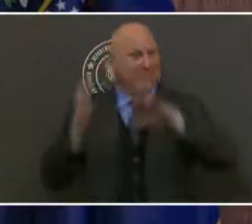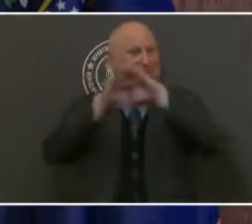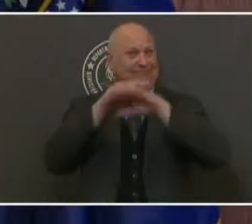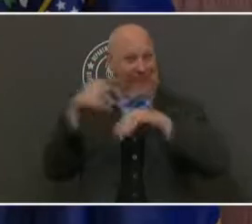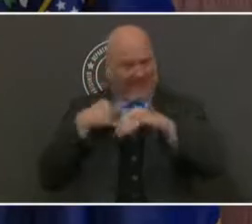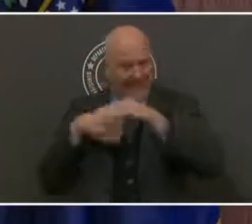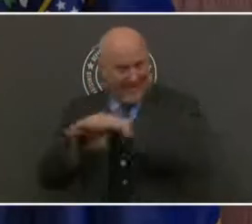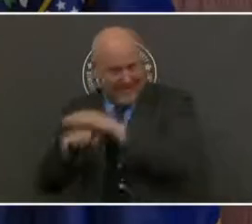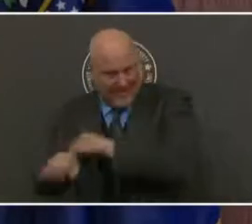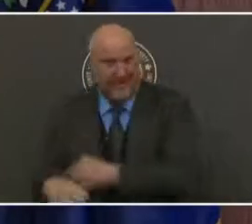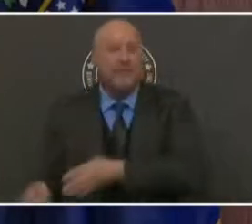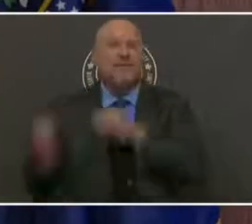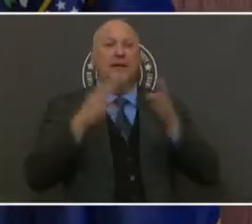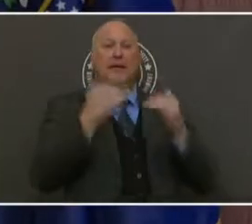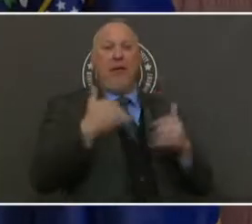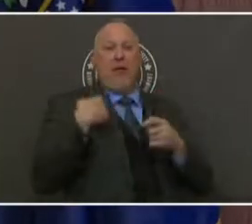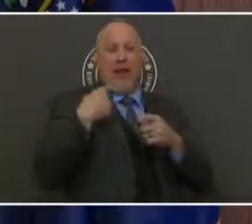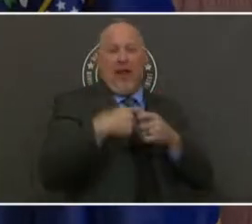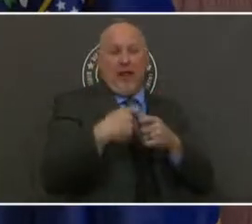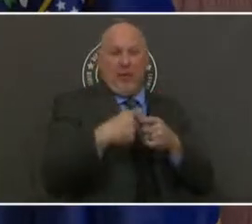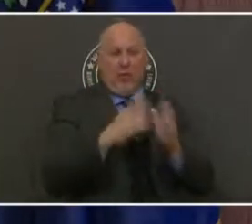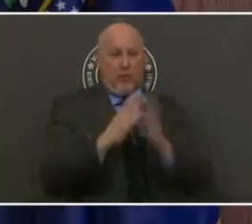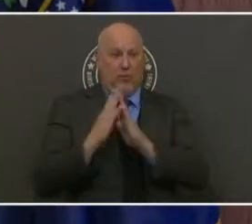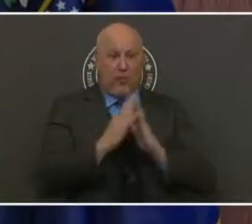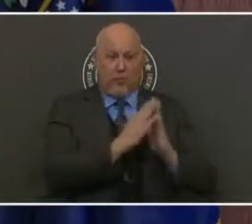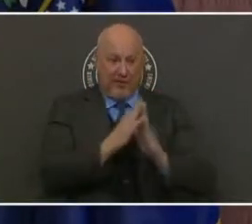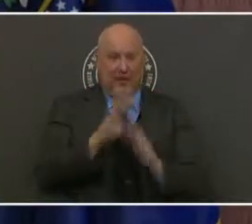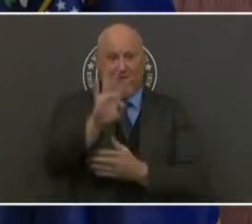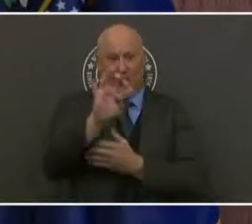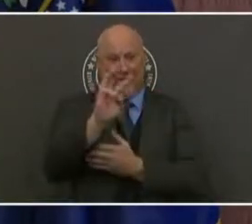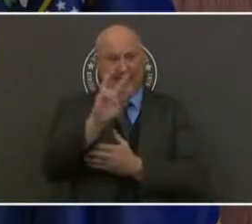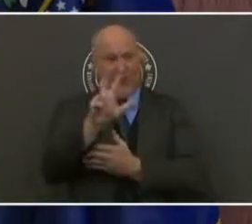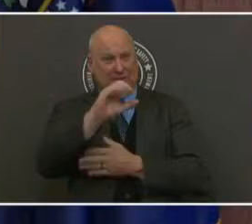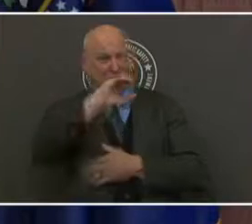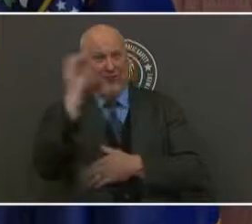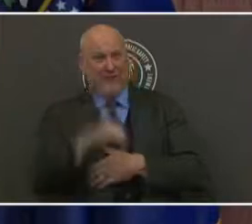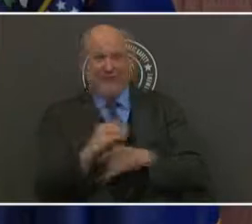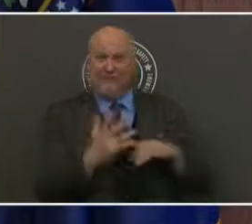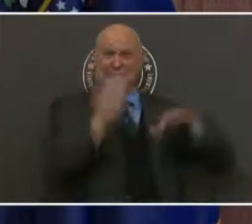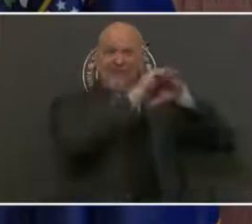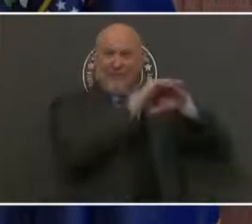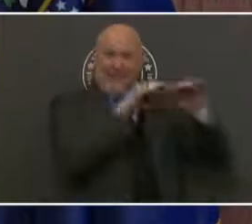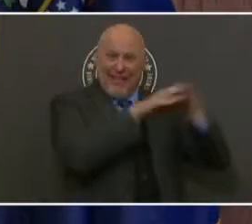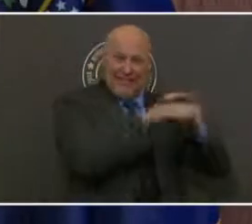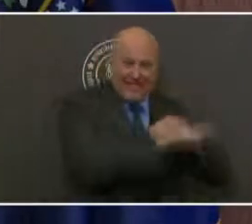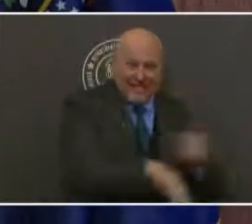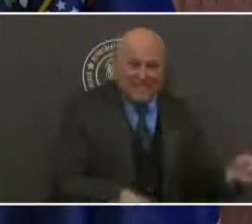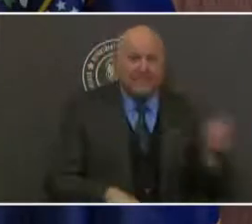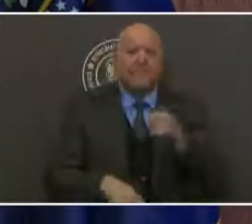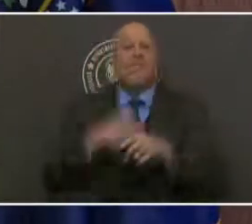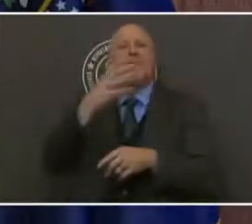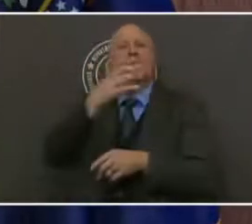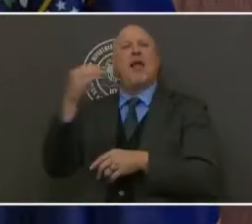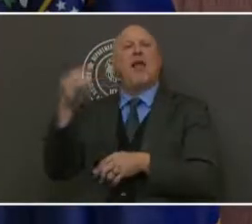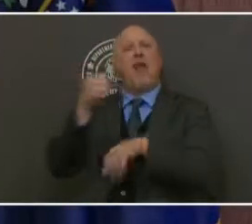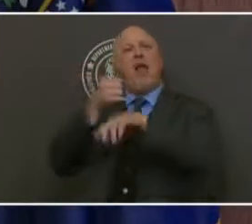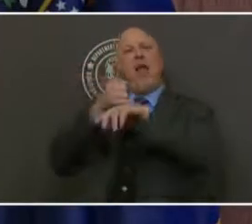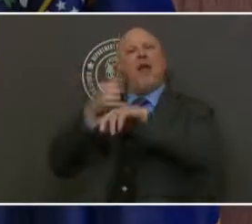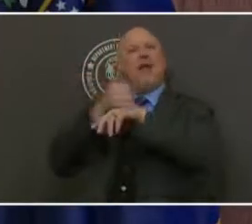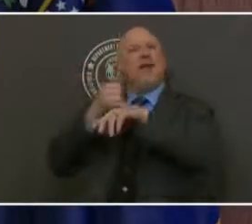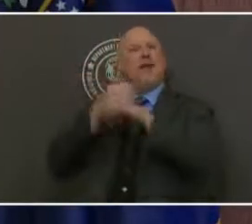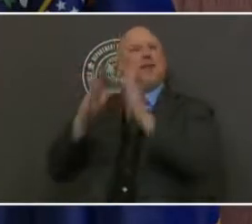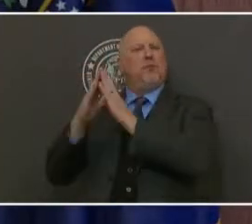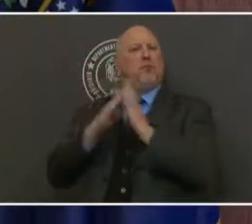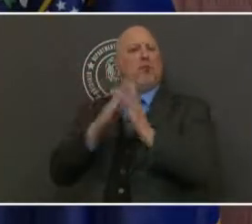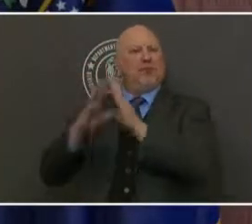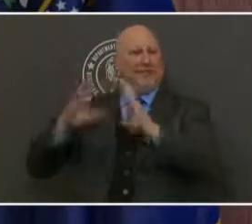a 463% increase, and our Native Hawaiian Pacific Islander community at